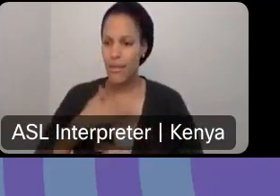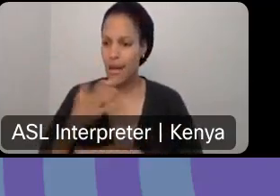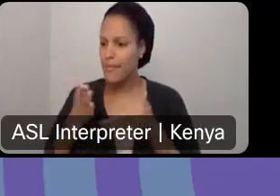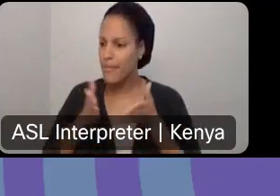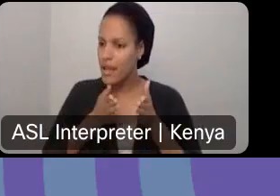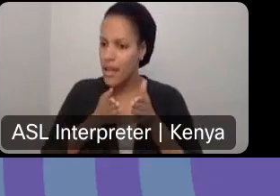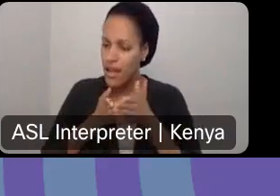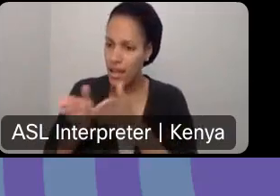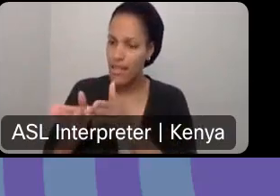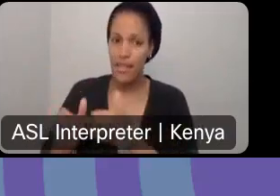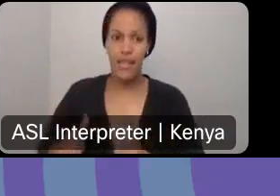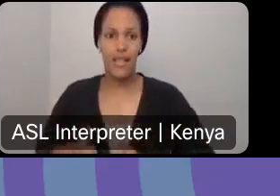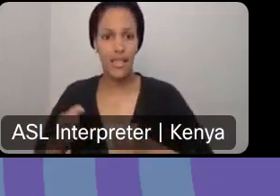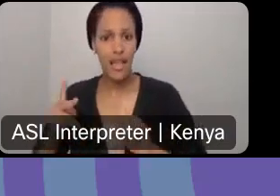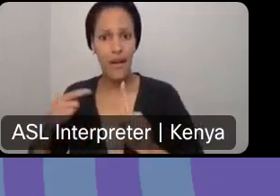me to live."